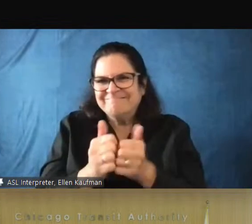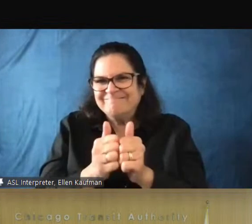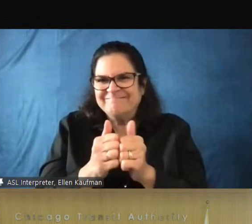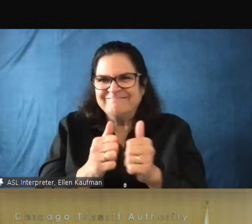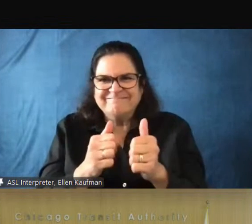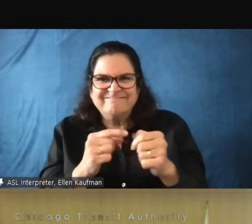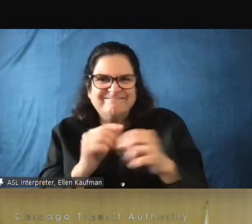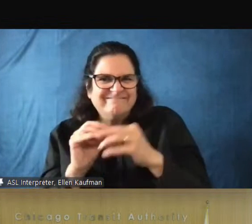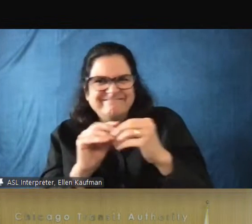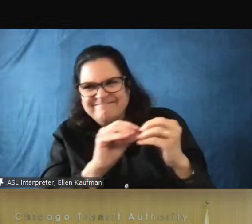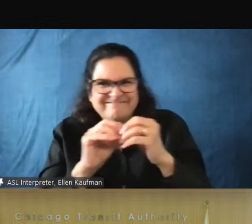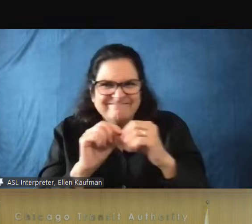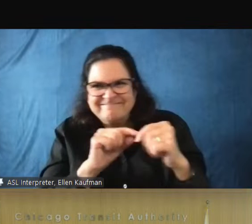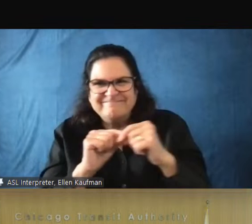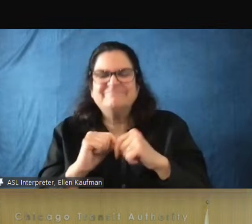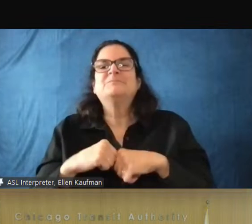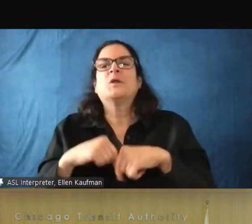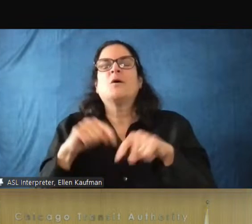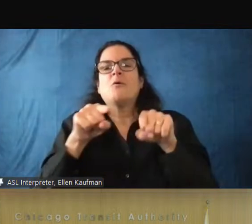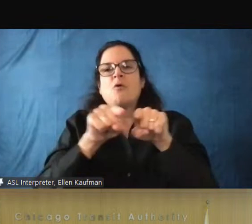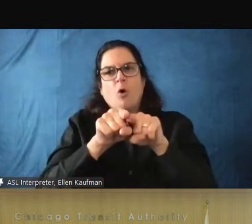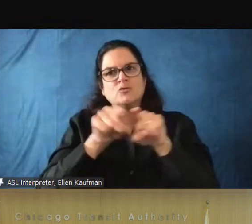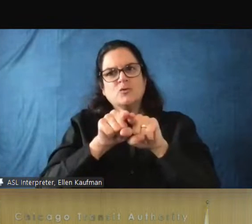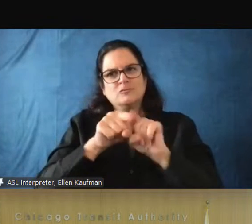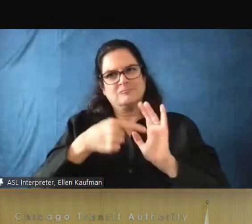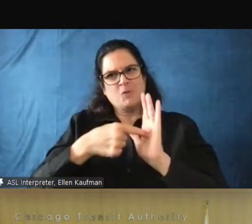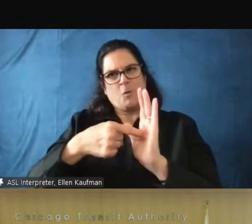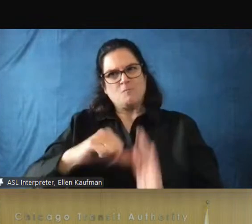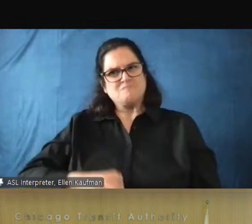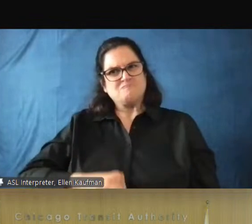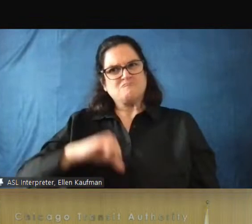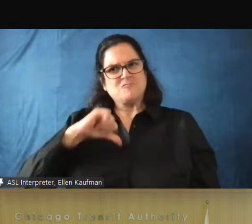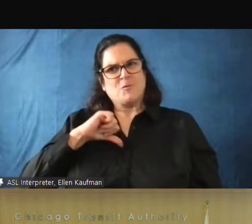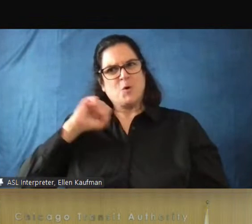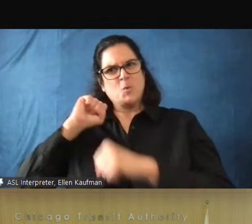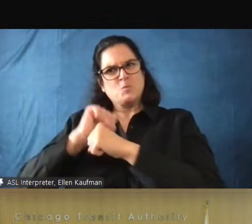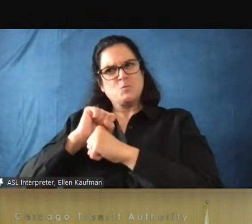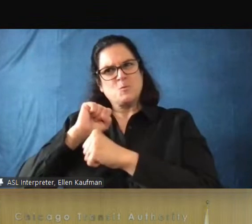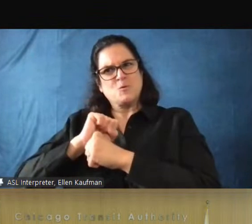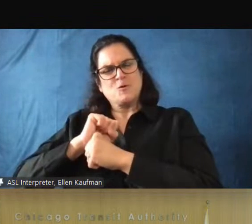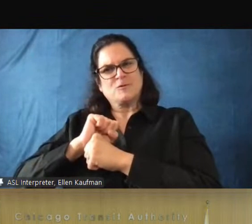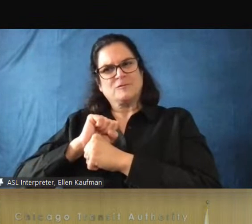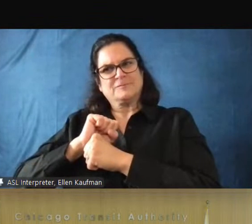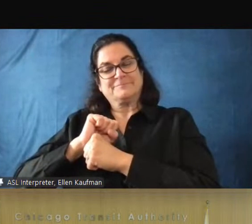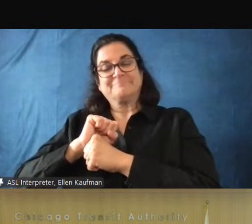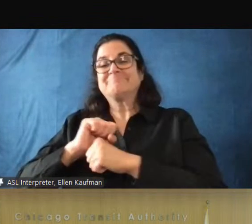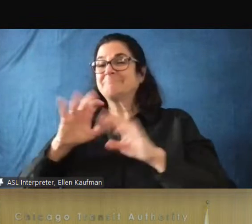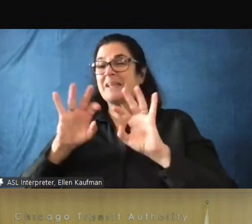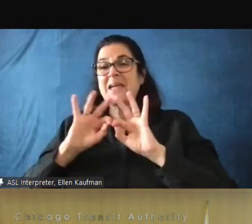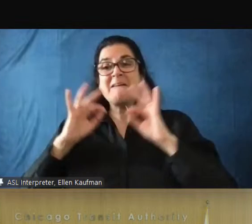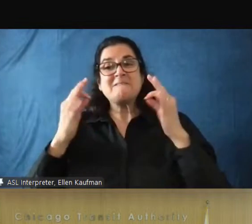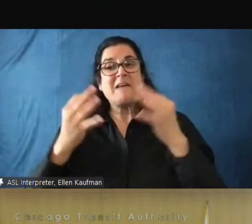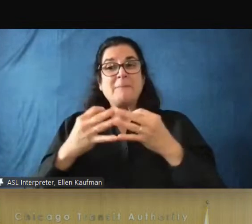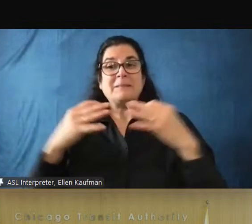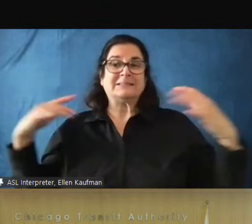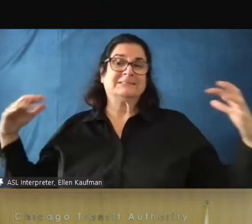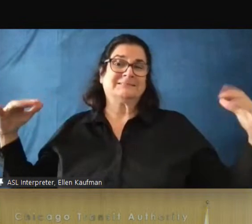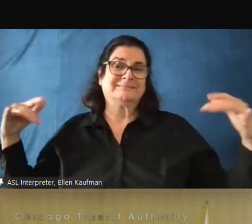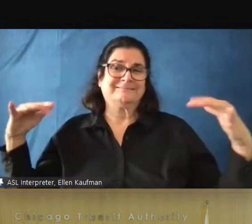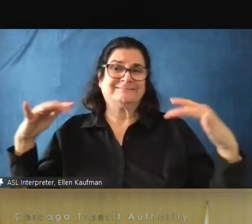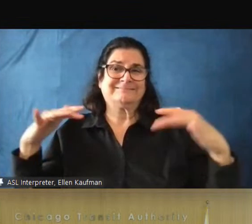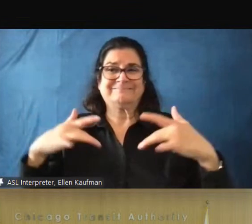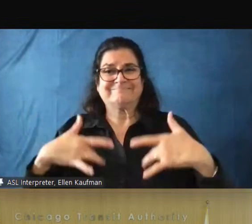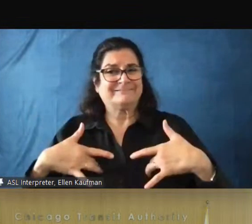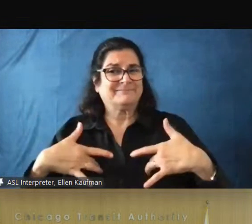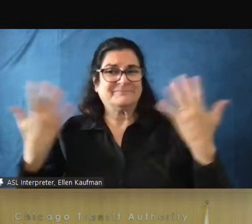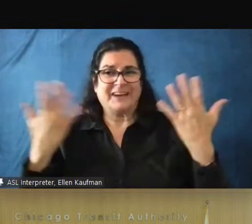also take pride in what they do. And it's a wonderful family event. And it's something that I would encourage all of